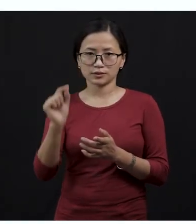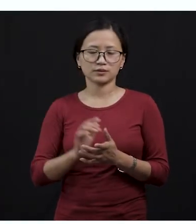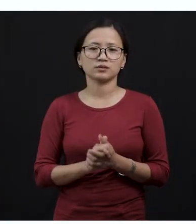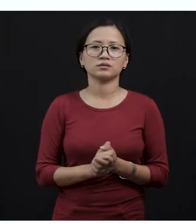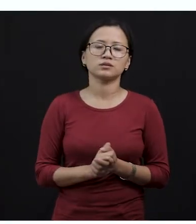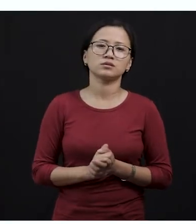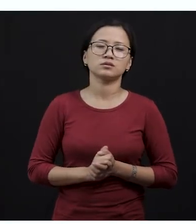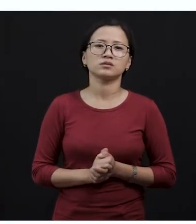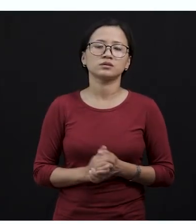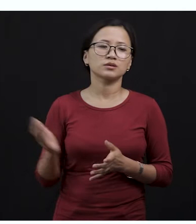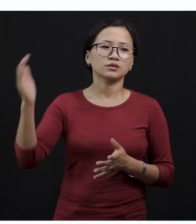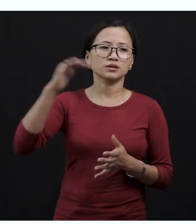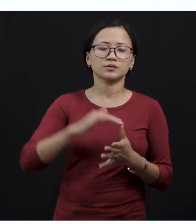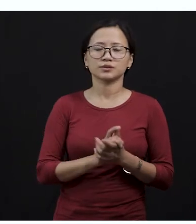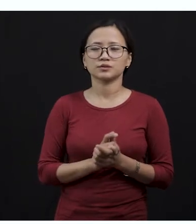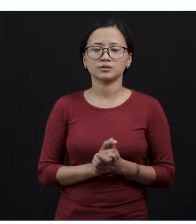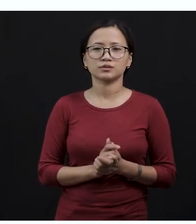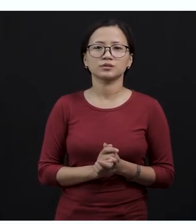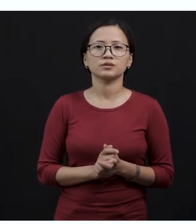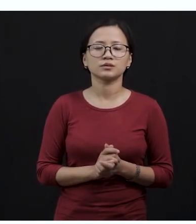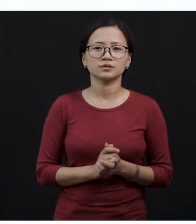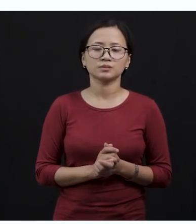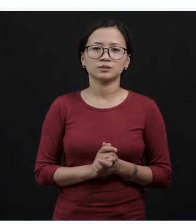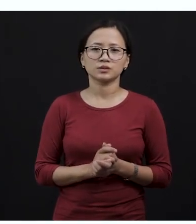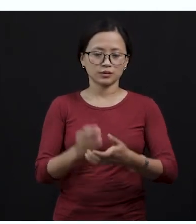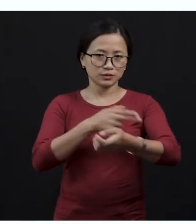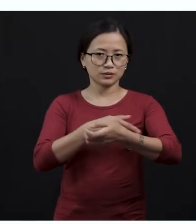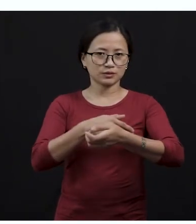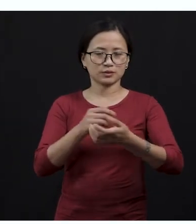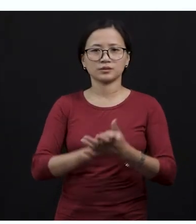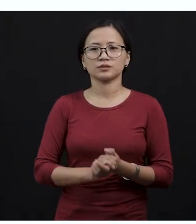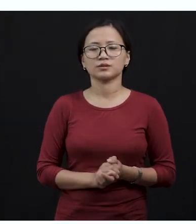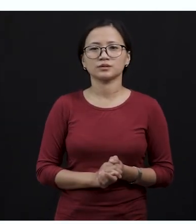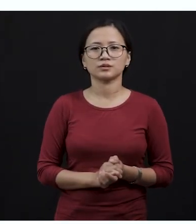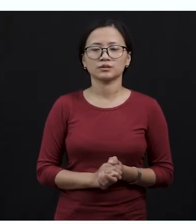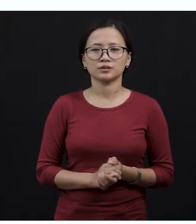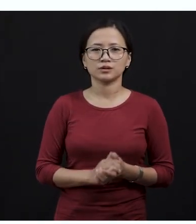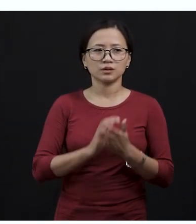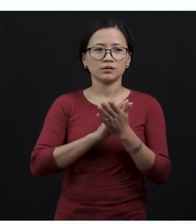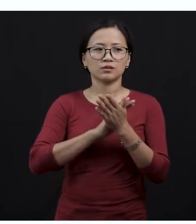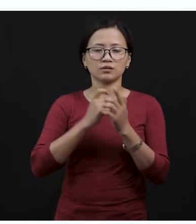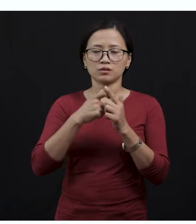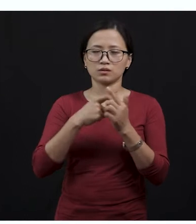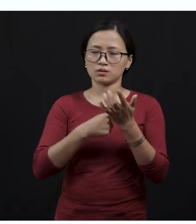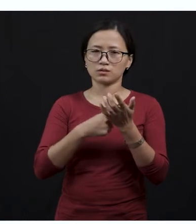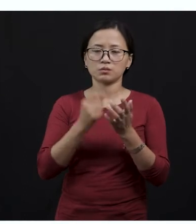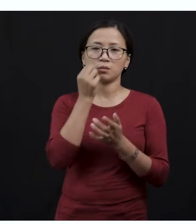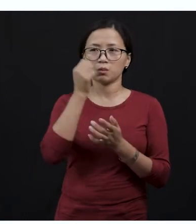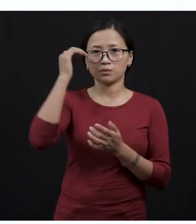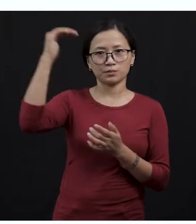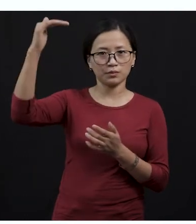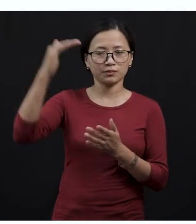how cell came into being. This is how the name of cell came into being, Robert Hooke. All right, so we were